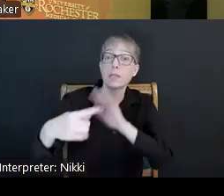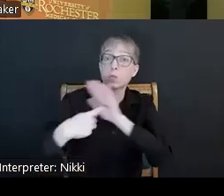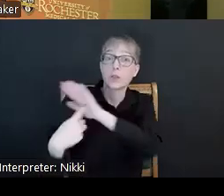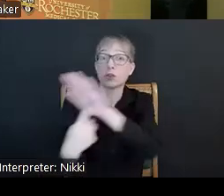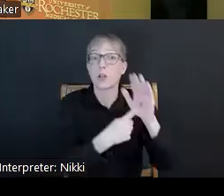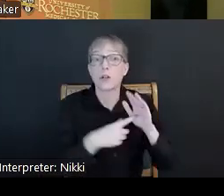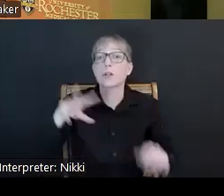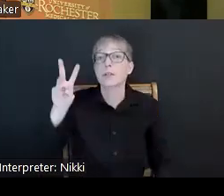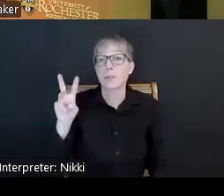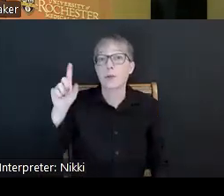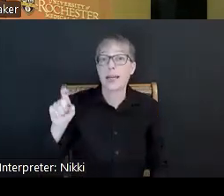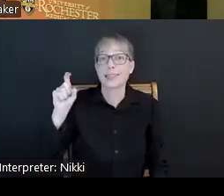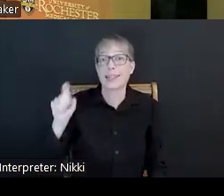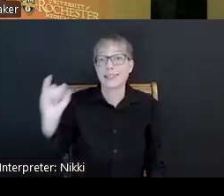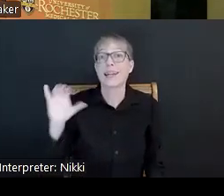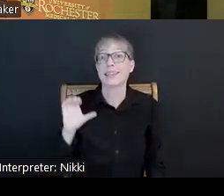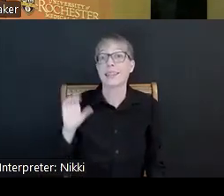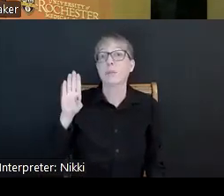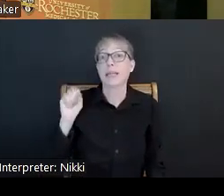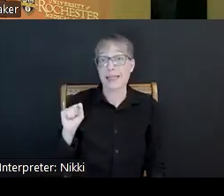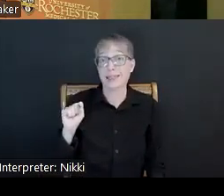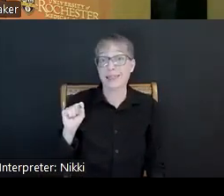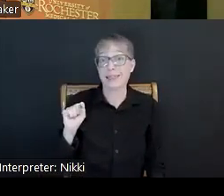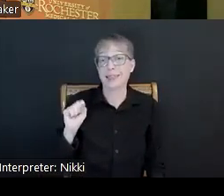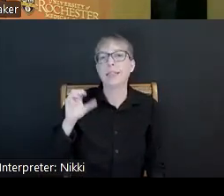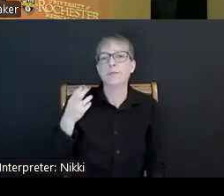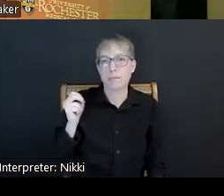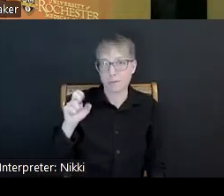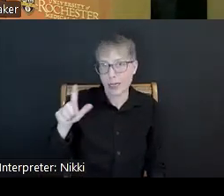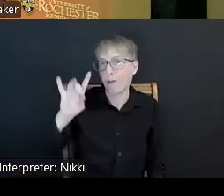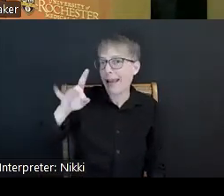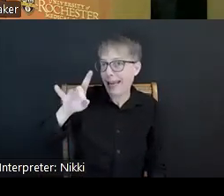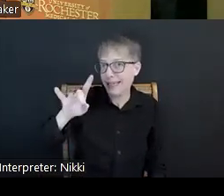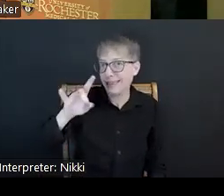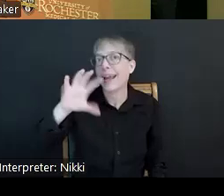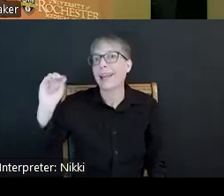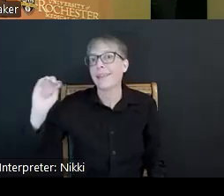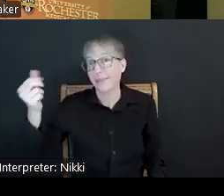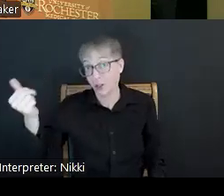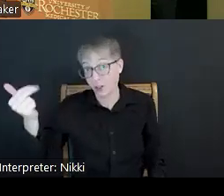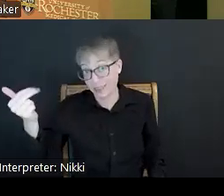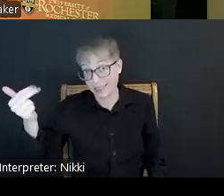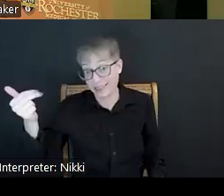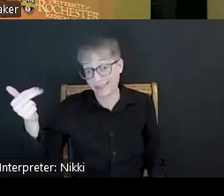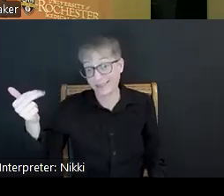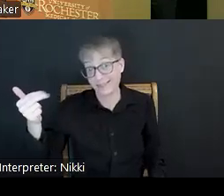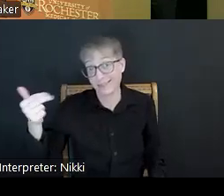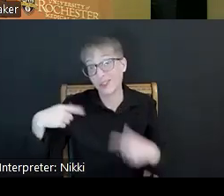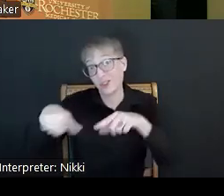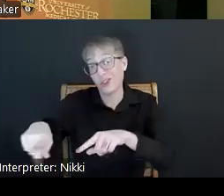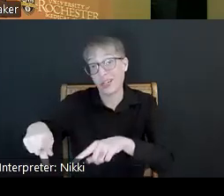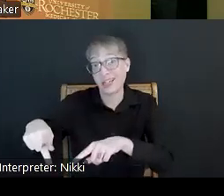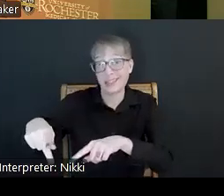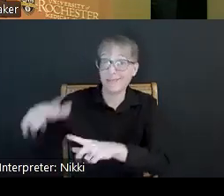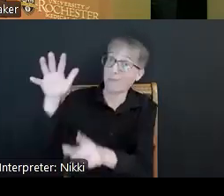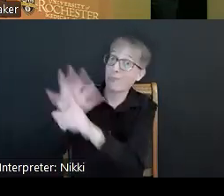WXXI, CBS, Channel 8, Channel 13, and it was like a huge to-do in the community of Rochester